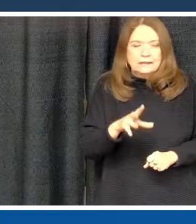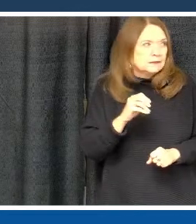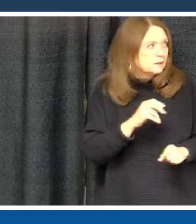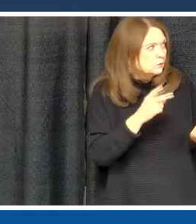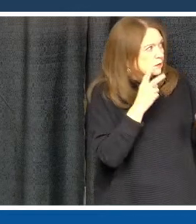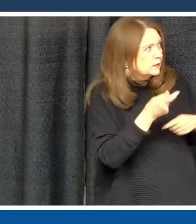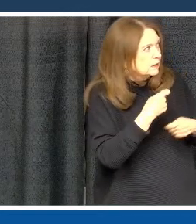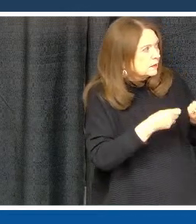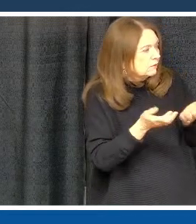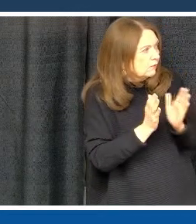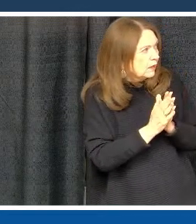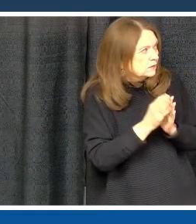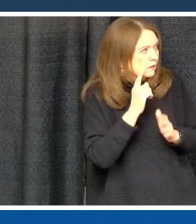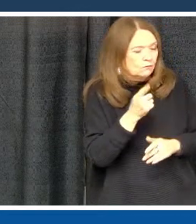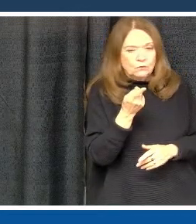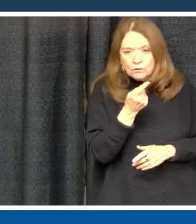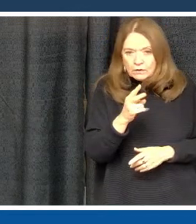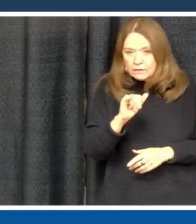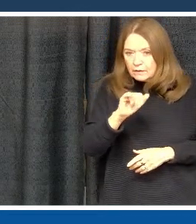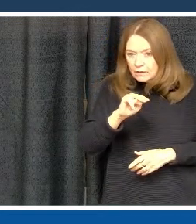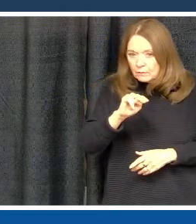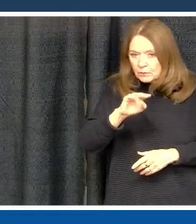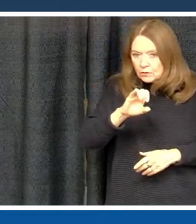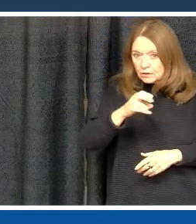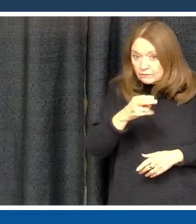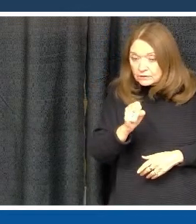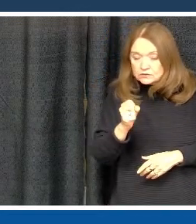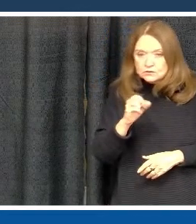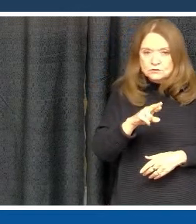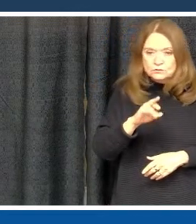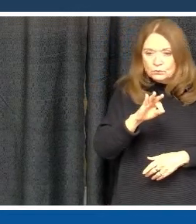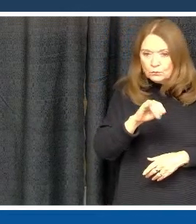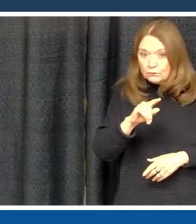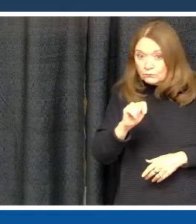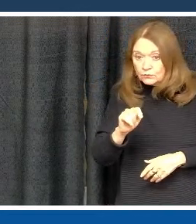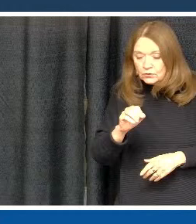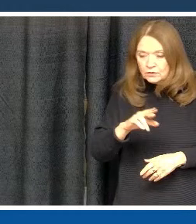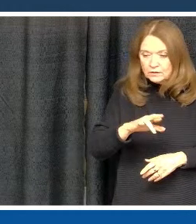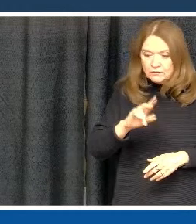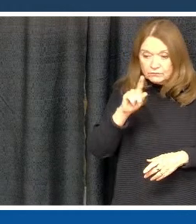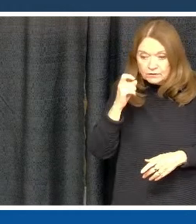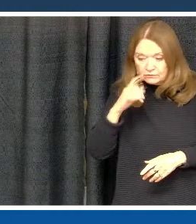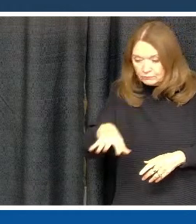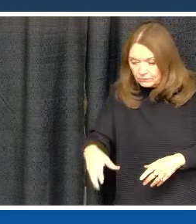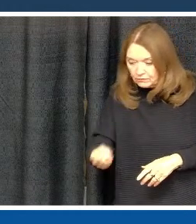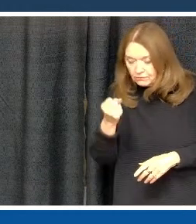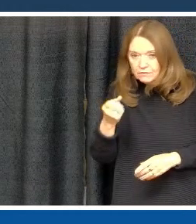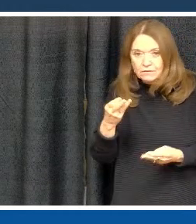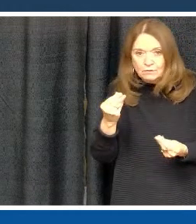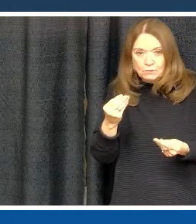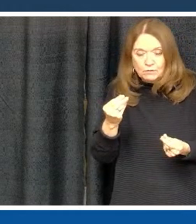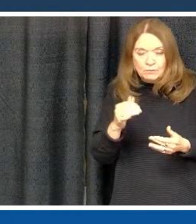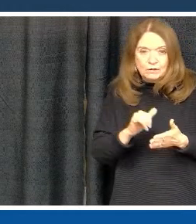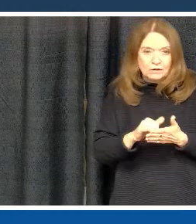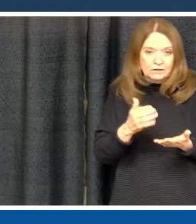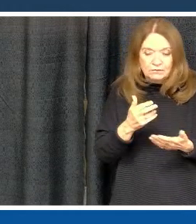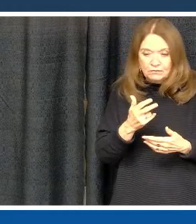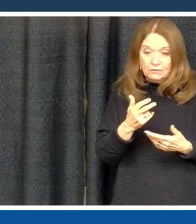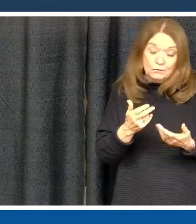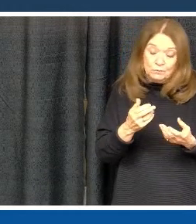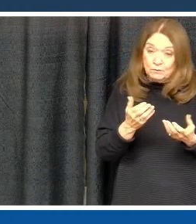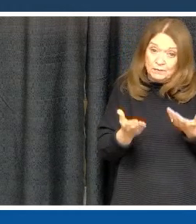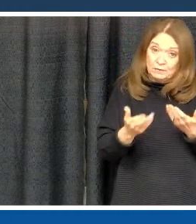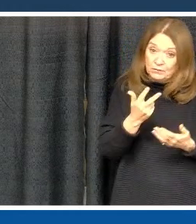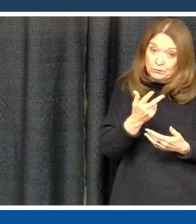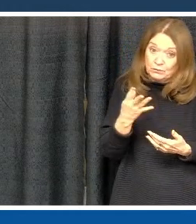for a couple of inches or 1 foot of eminent domain, maybe upwards of 3 or 4 feet. So we'll